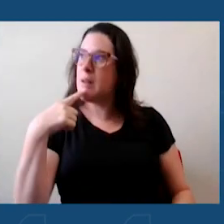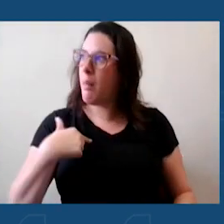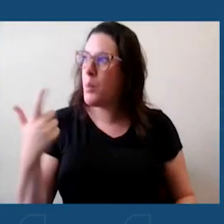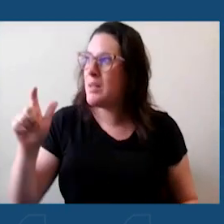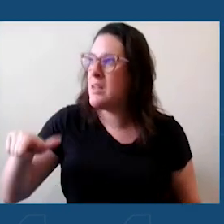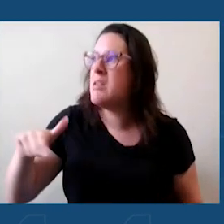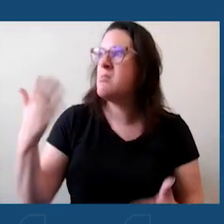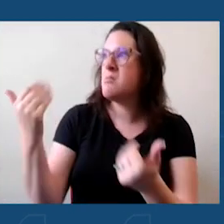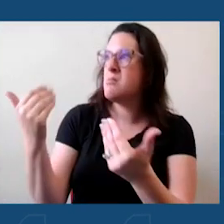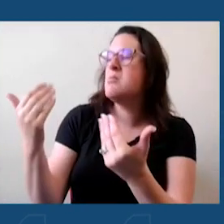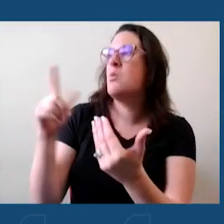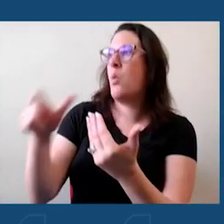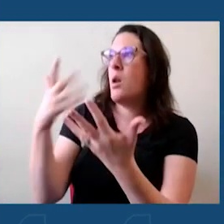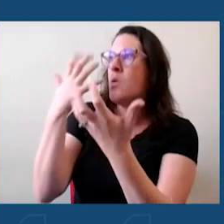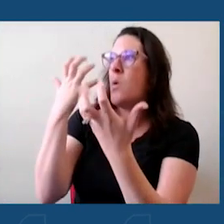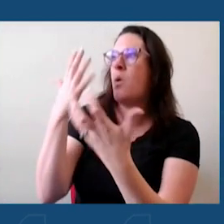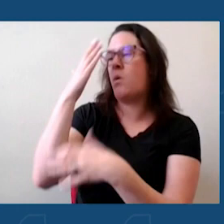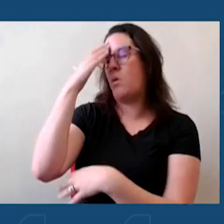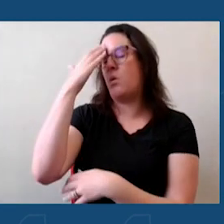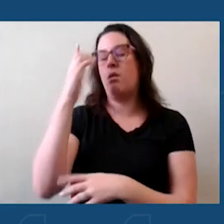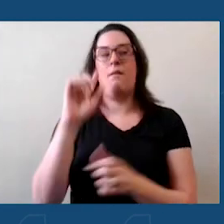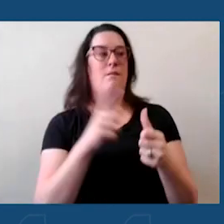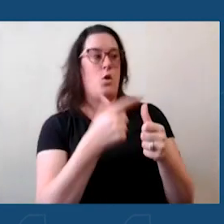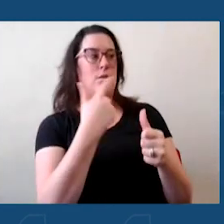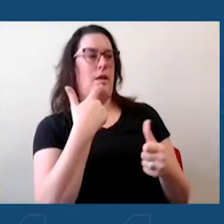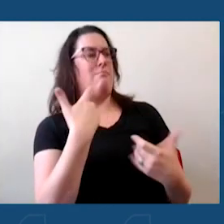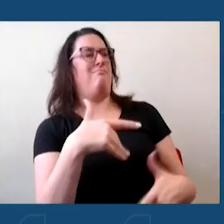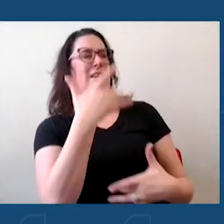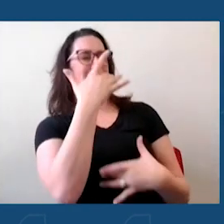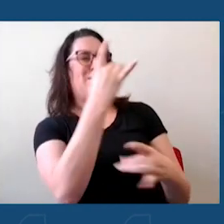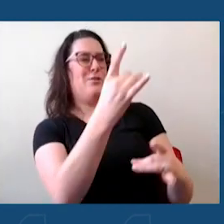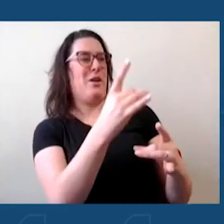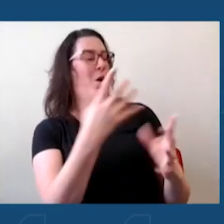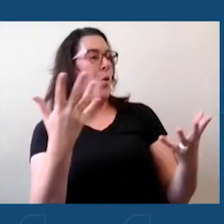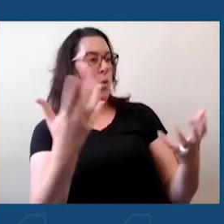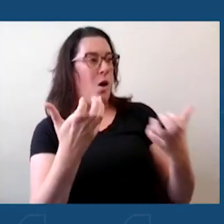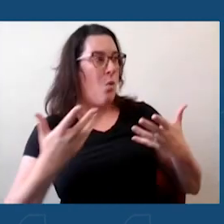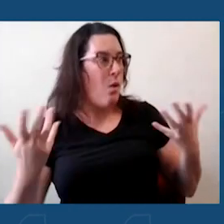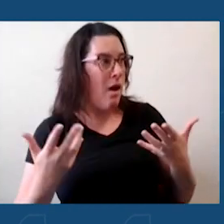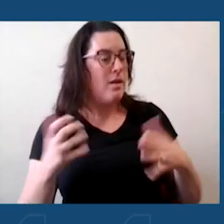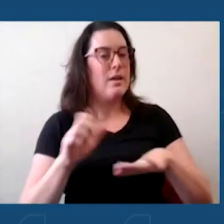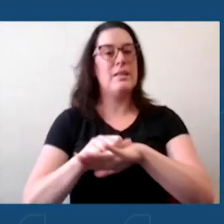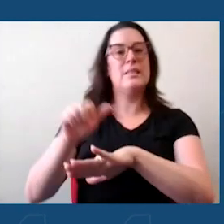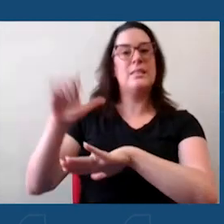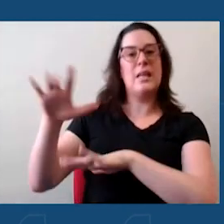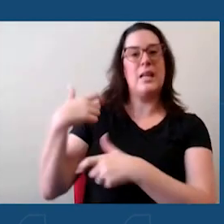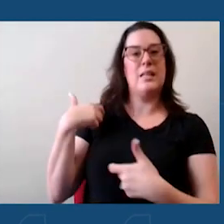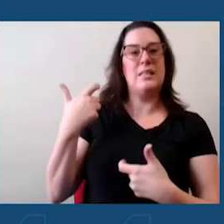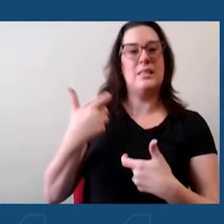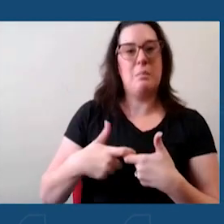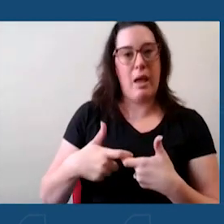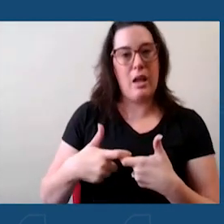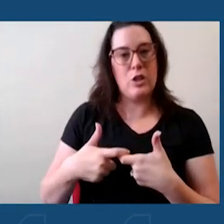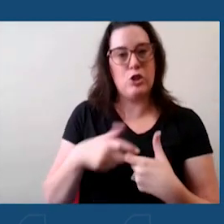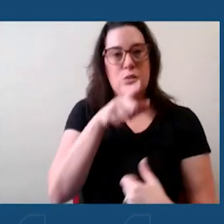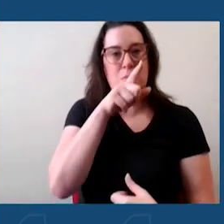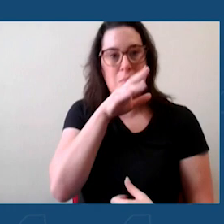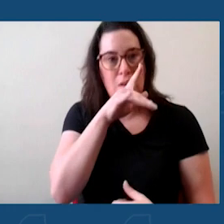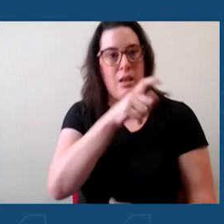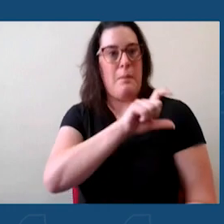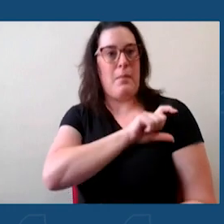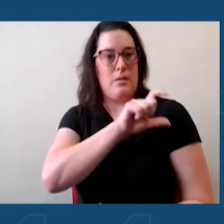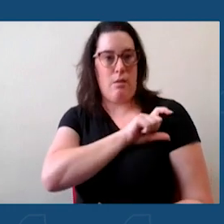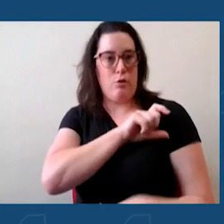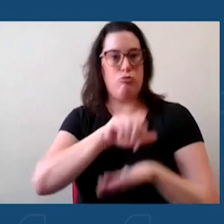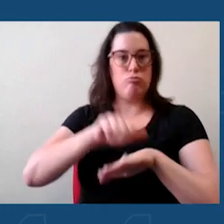Tell us what you need. The first thing he said he needed was interesting. He wanted to know if we could send Spanish-speaking police